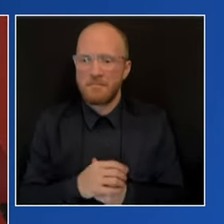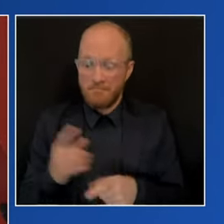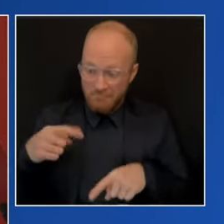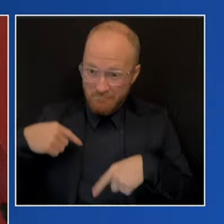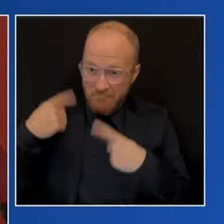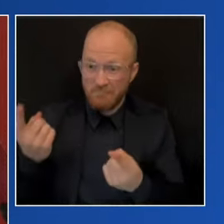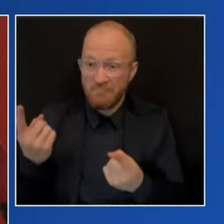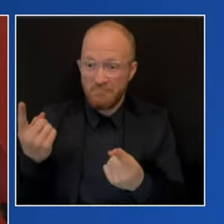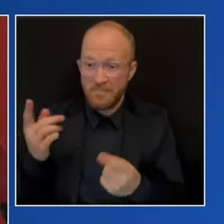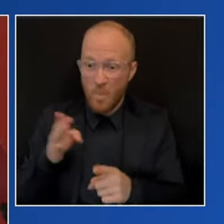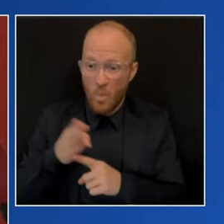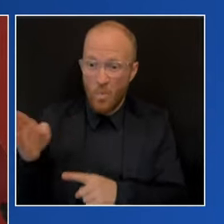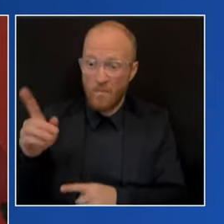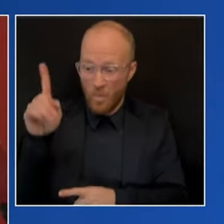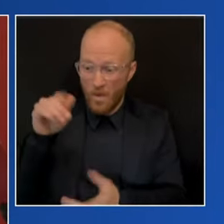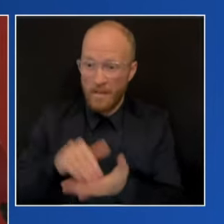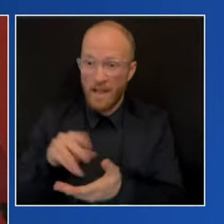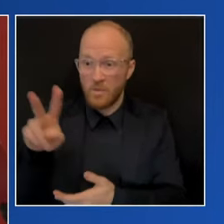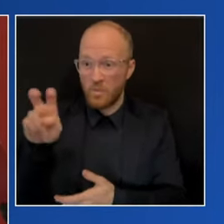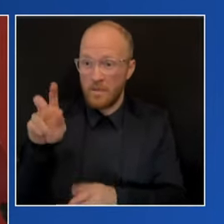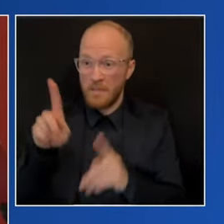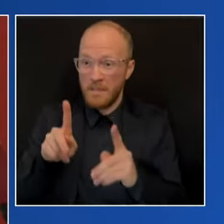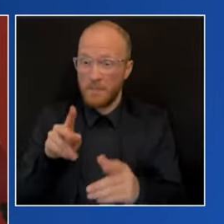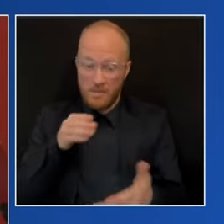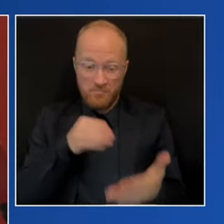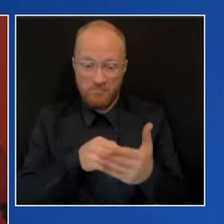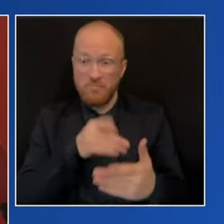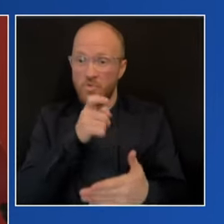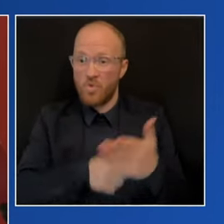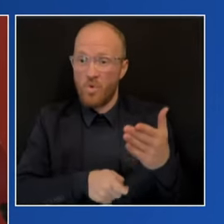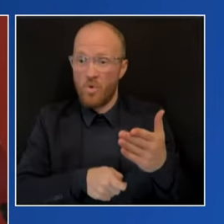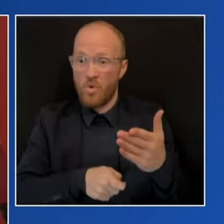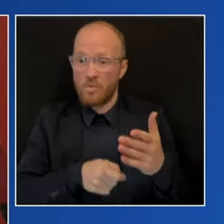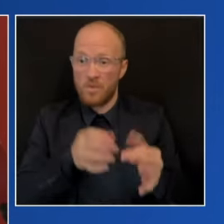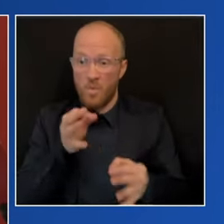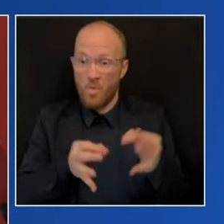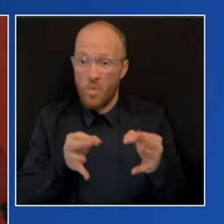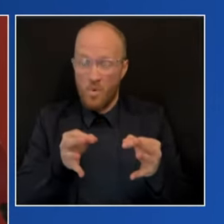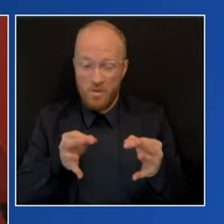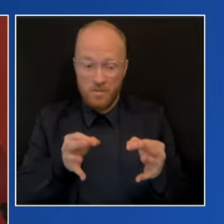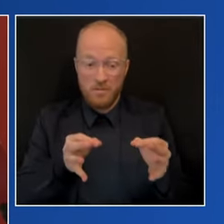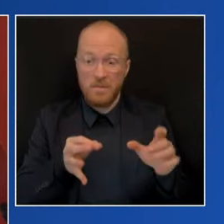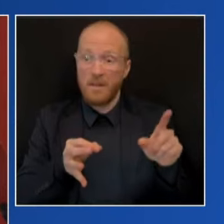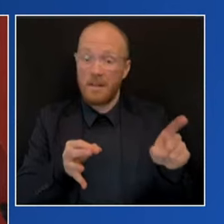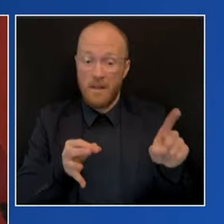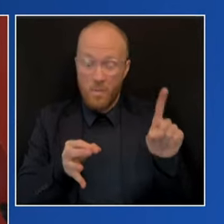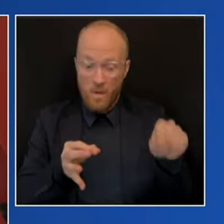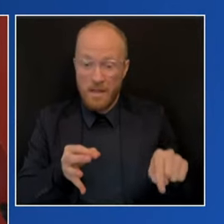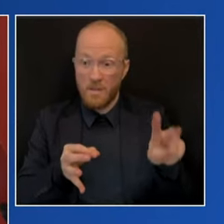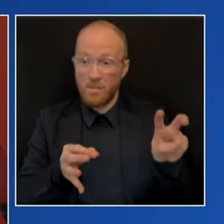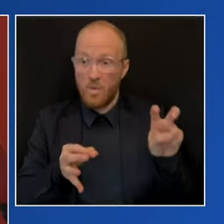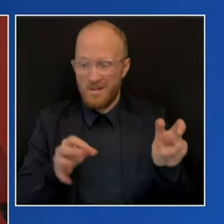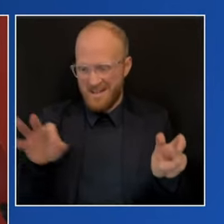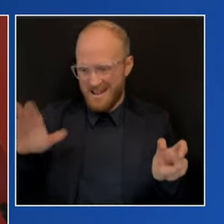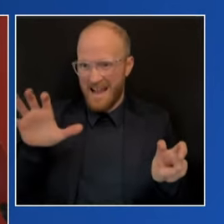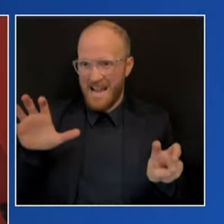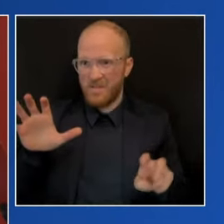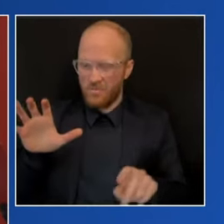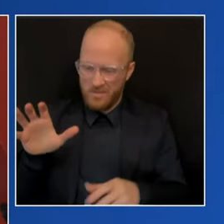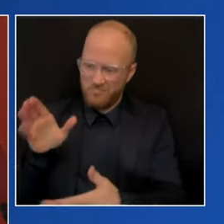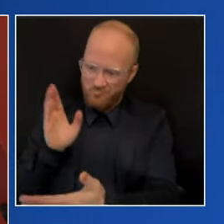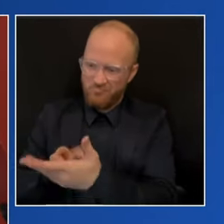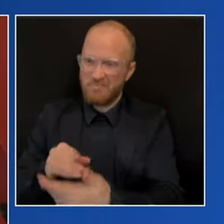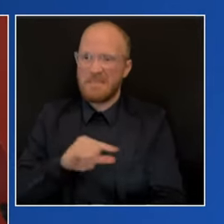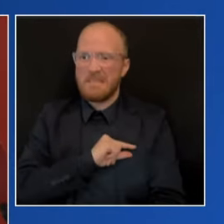people have been charged for their assault on the Capitol. Nearly 900 of them have been convicted or pled guilty. Collectively